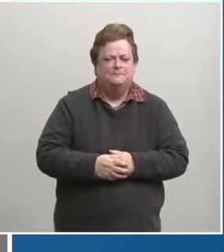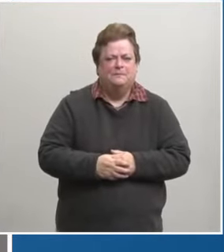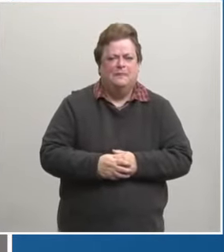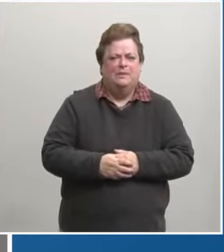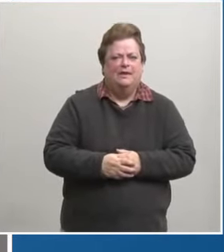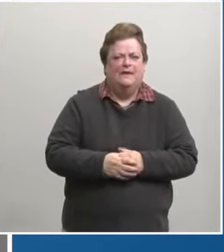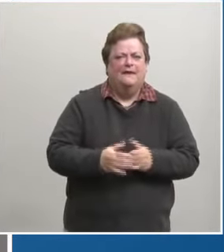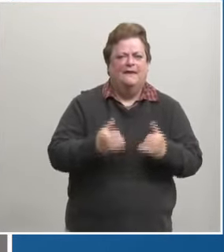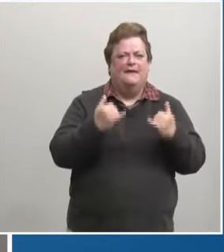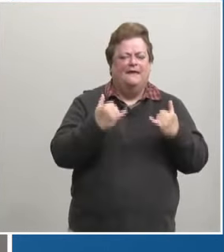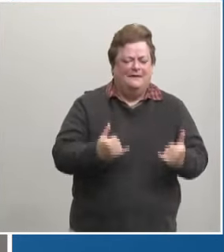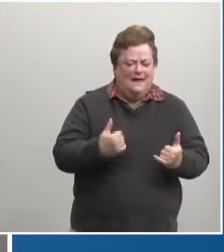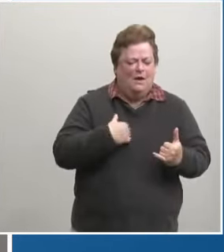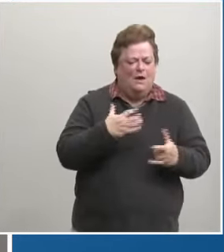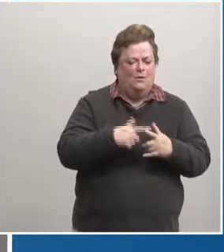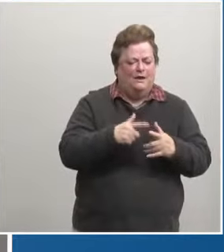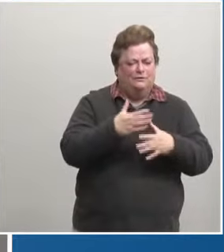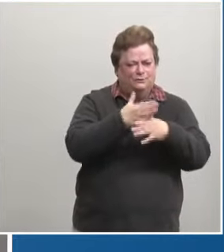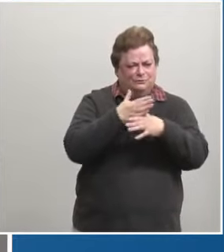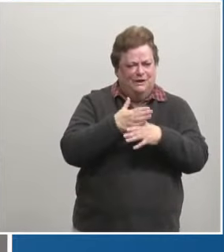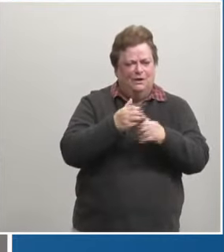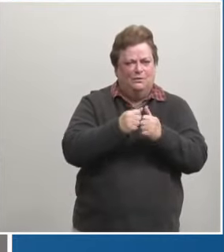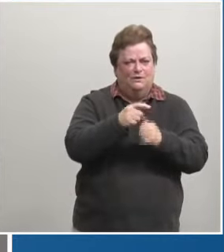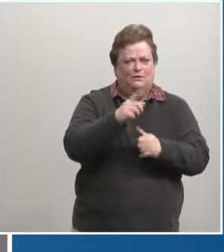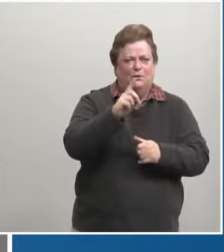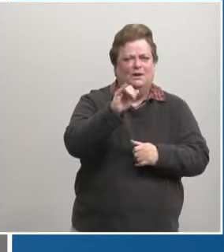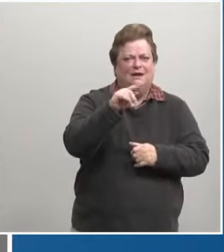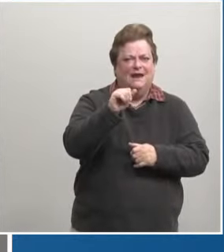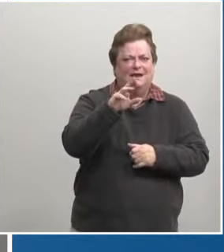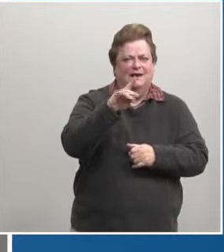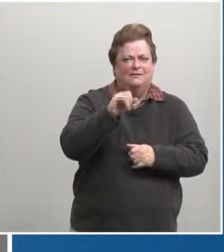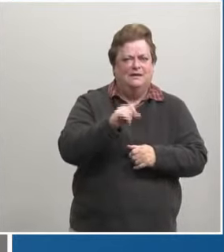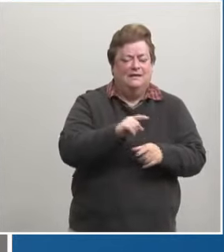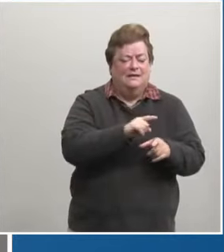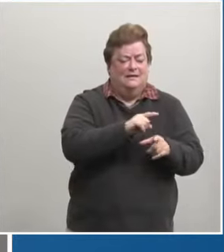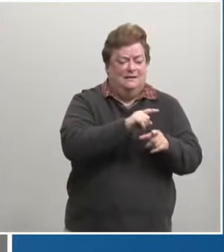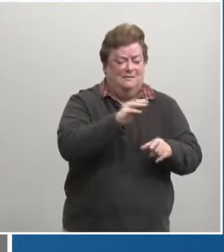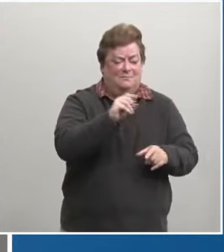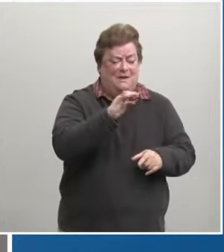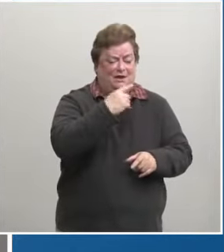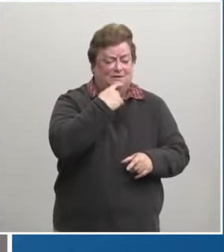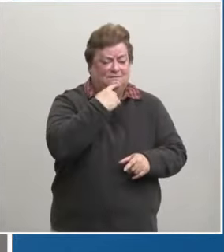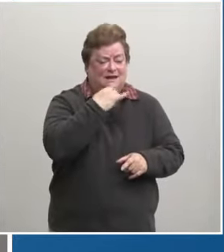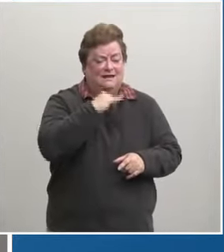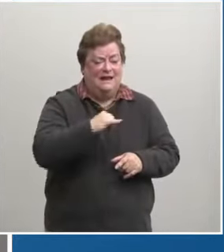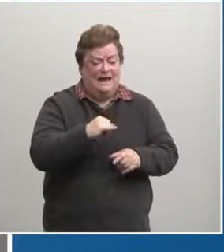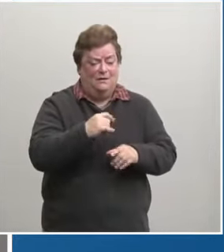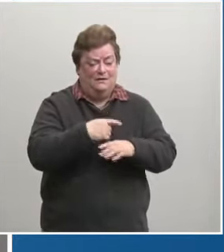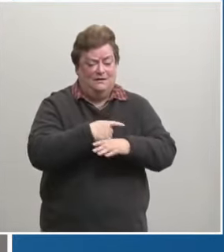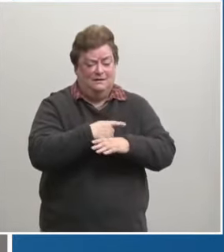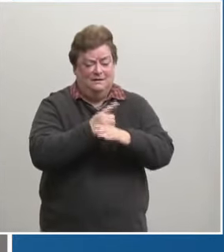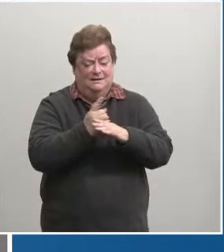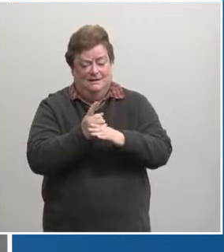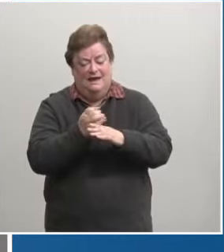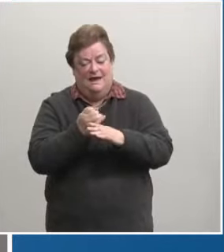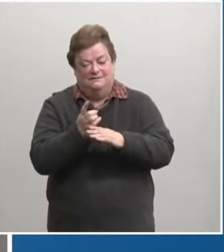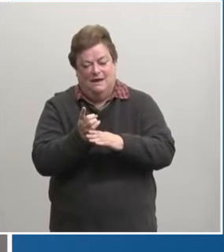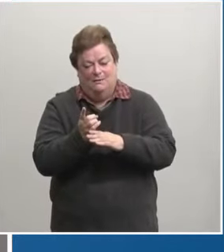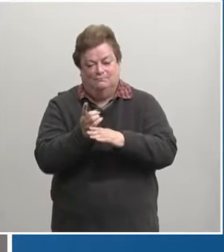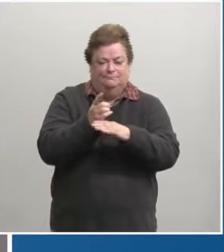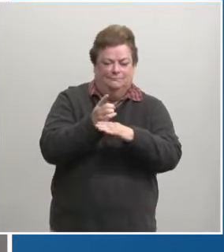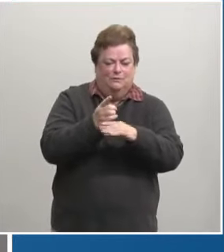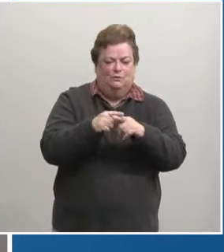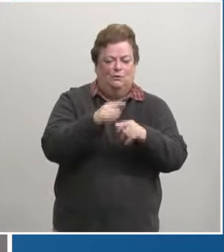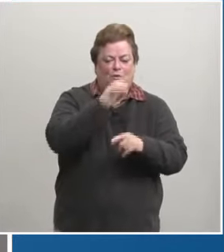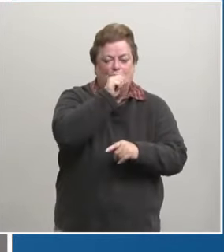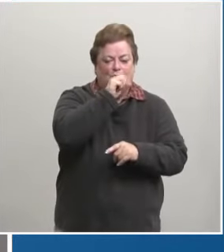Now I want to share a data update with you. As the mayor said, our COVID-19 risk dial has moved back into the orange